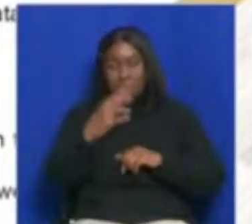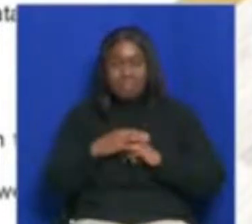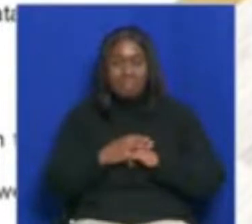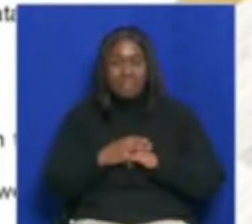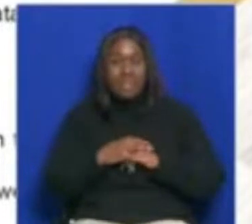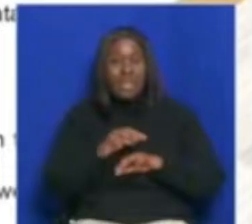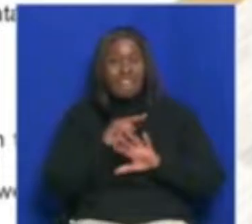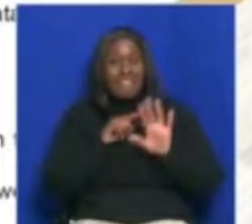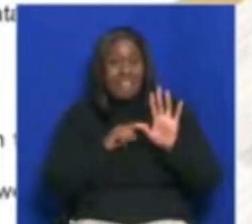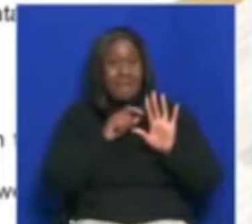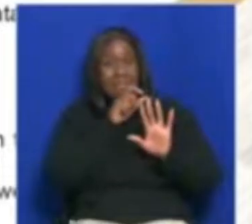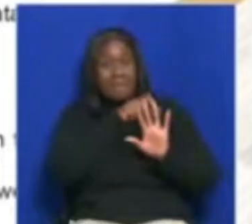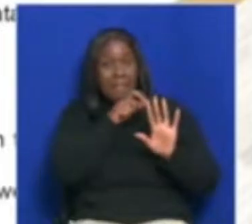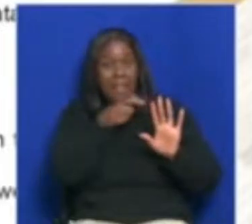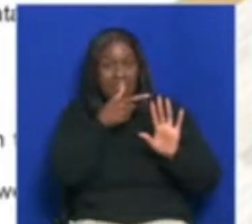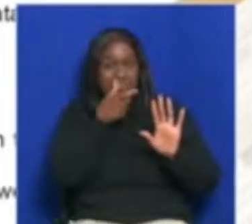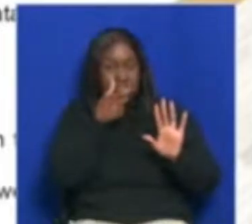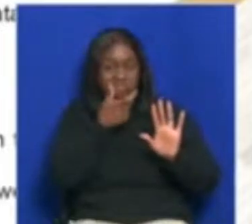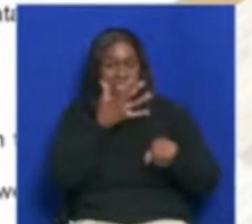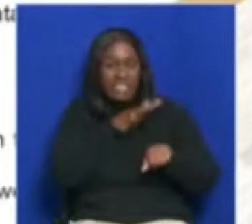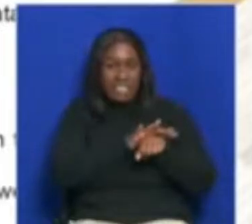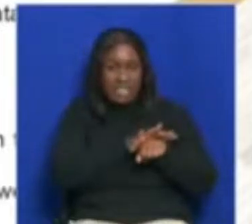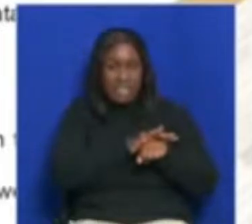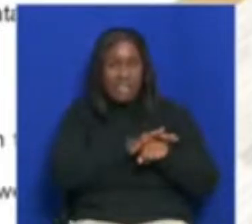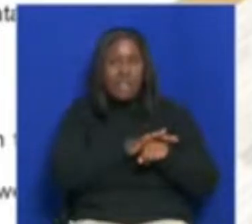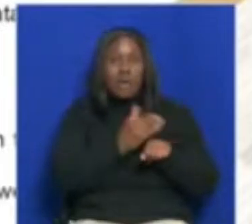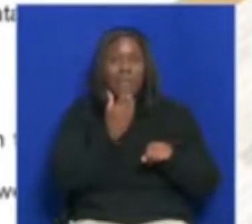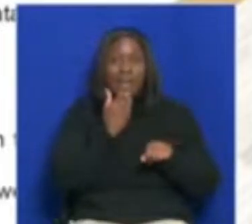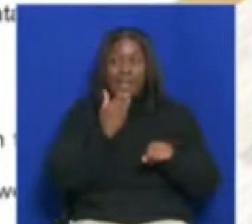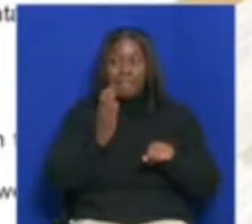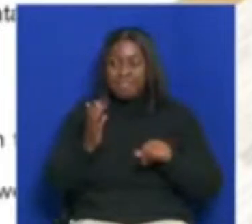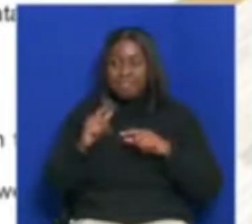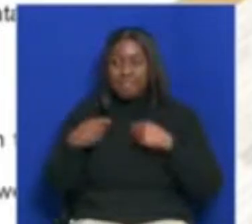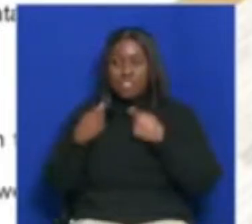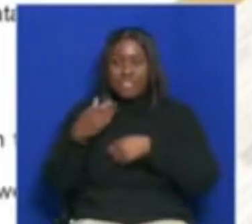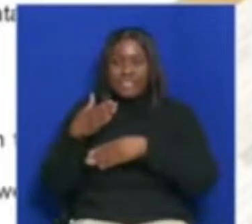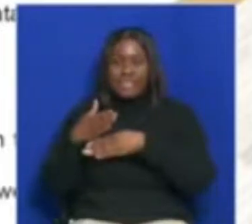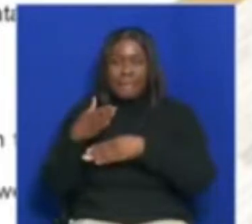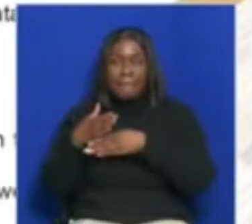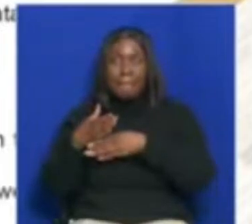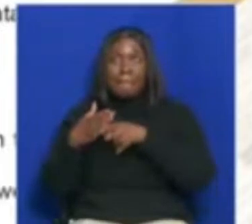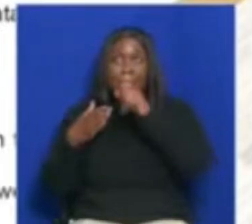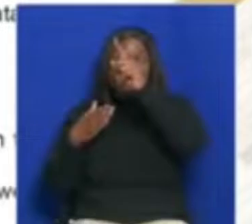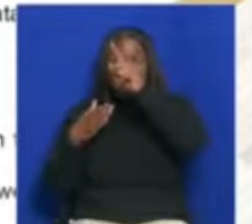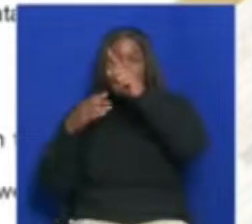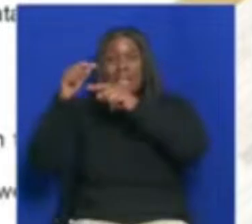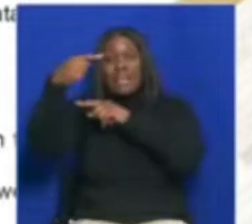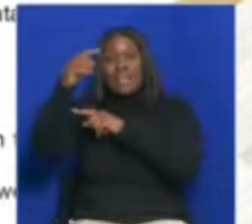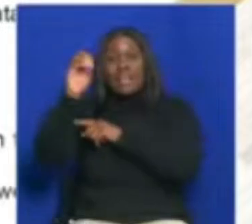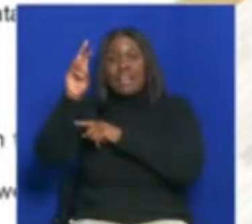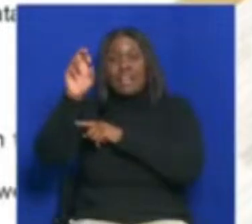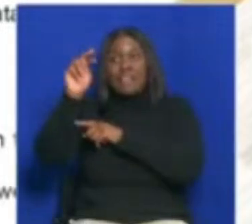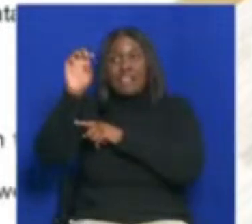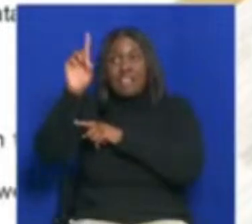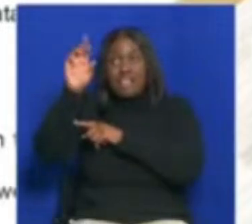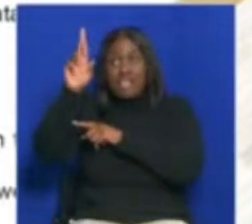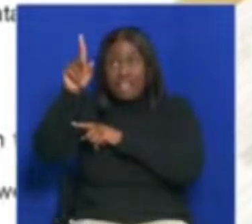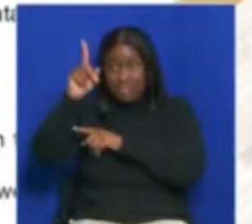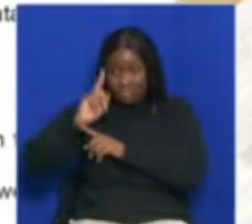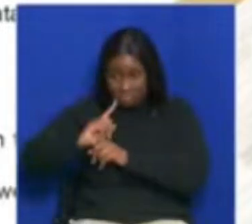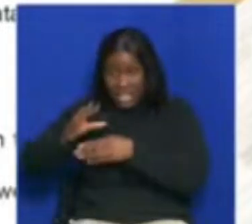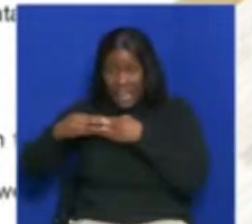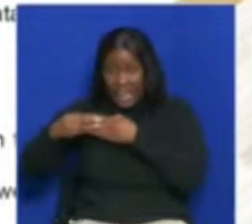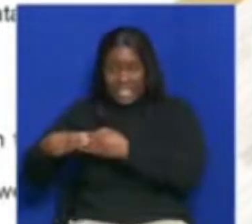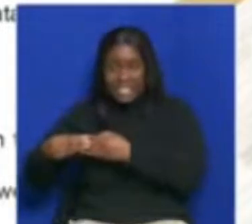and killed by members of the task team under the command of Colonel Govender. The shooting occurred inside a flat in a residential